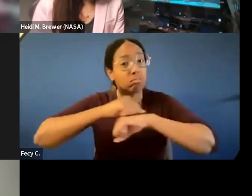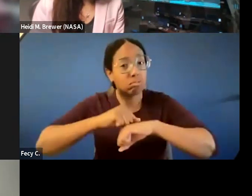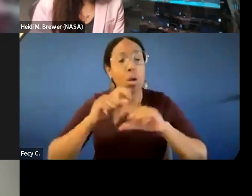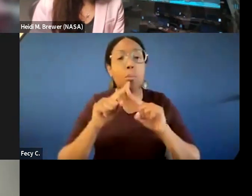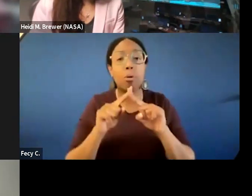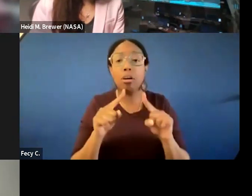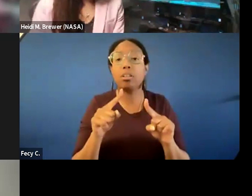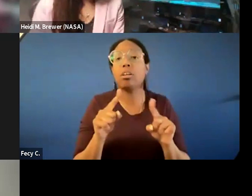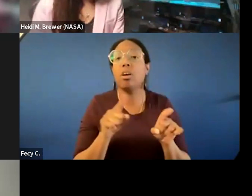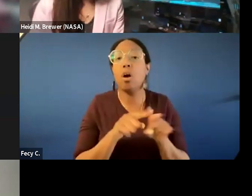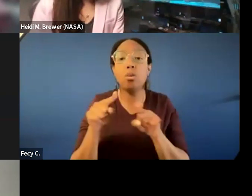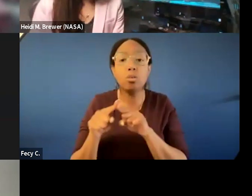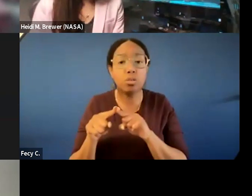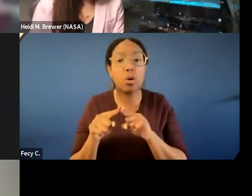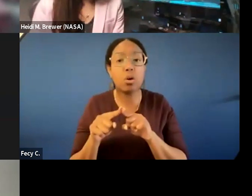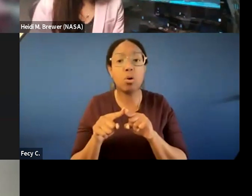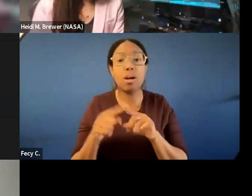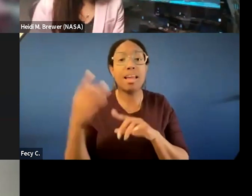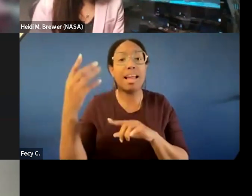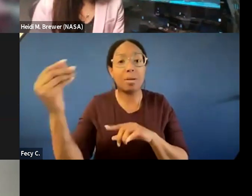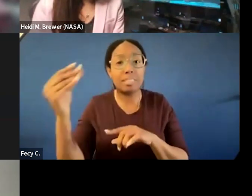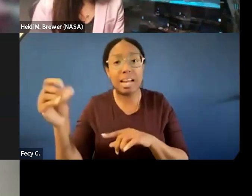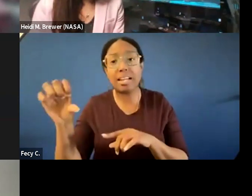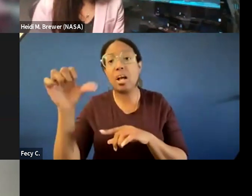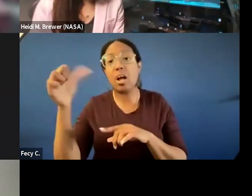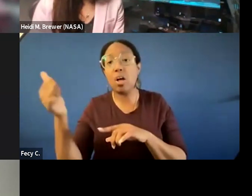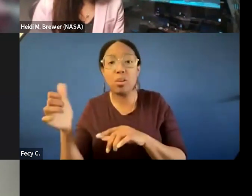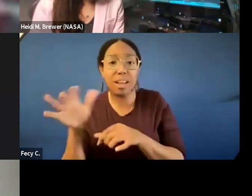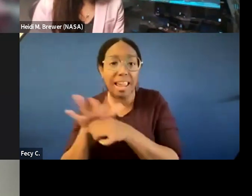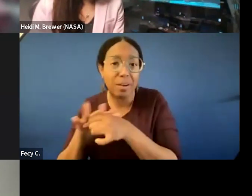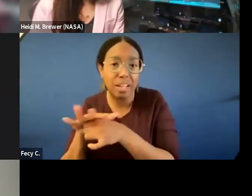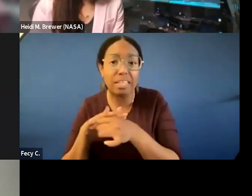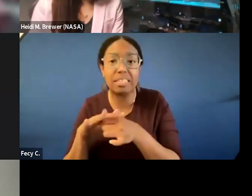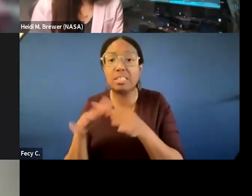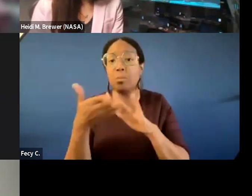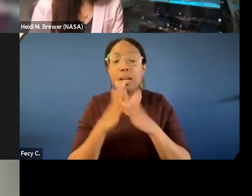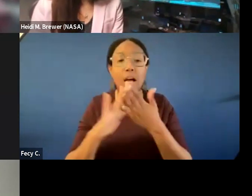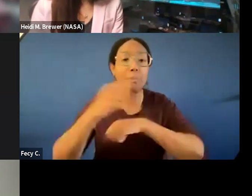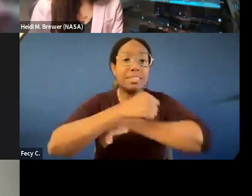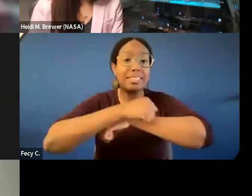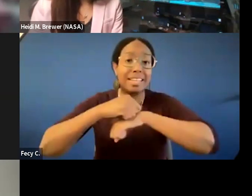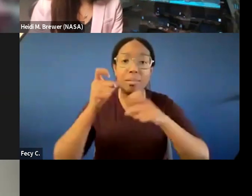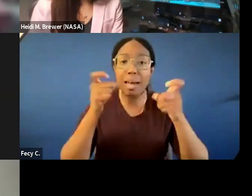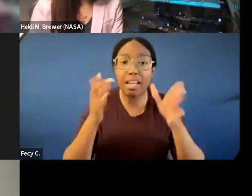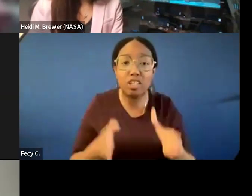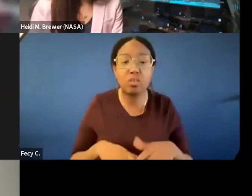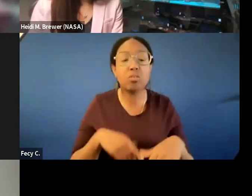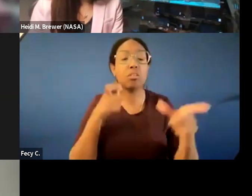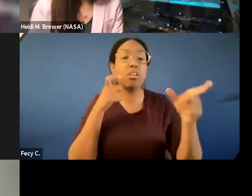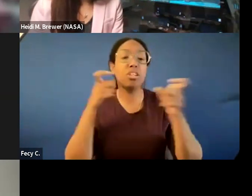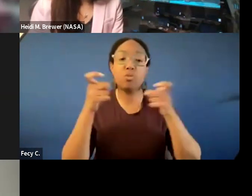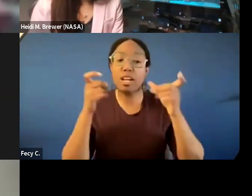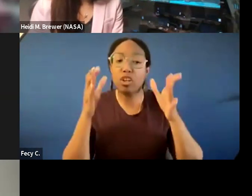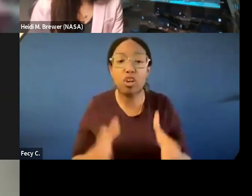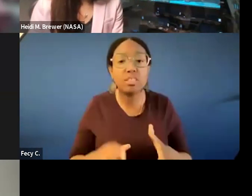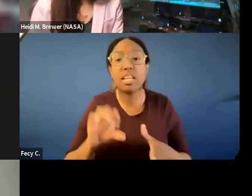stage, working in all sorts of capacities as designers and stage managers and directors.